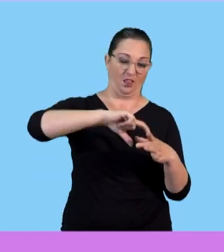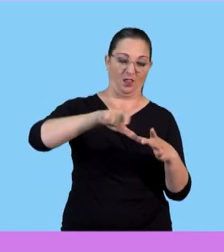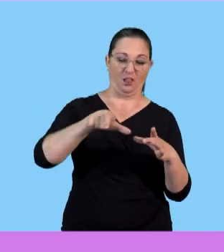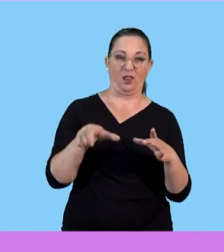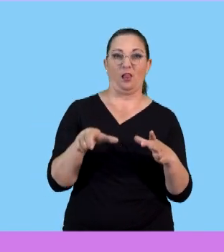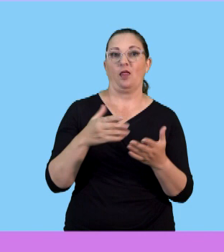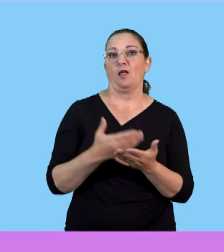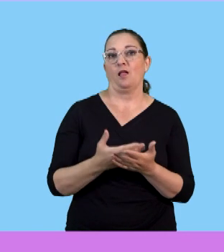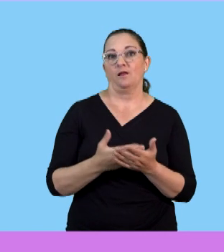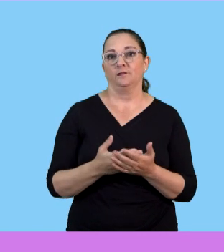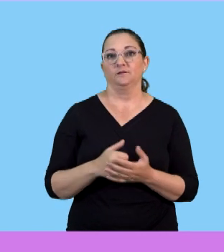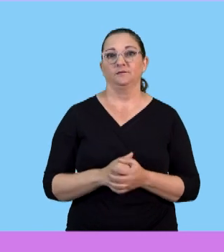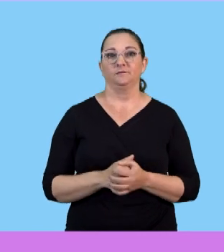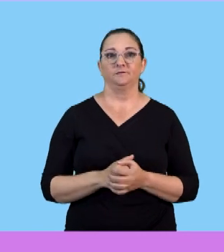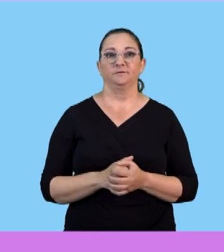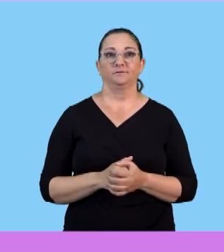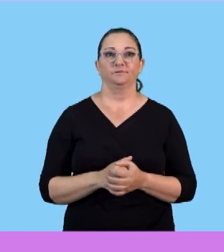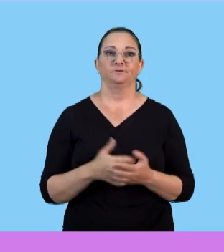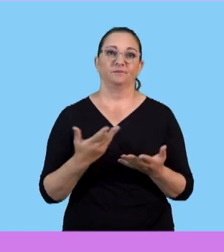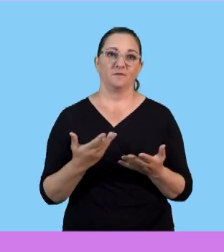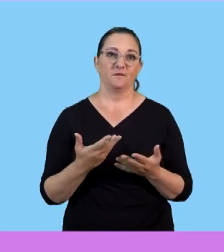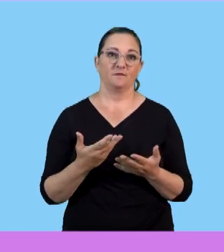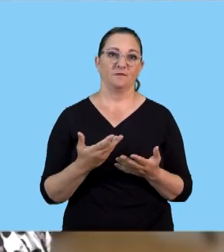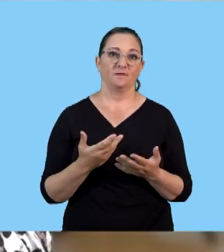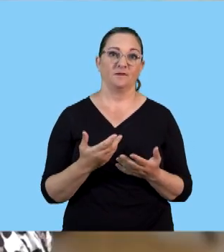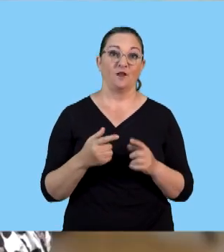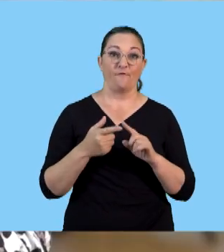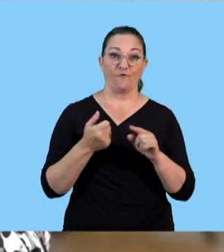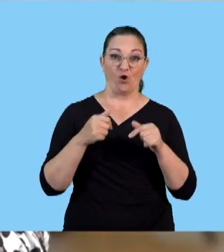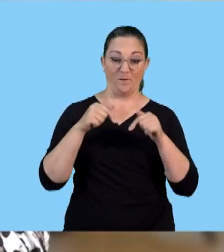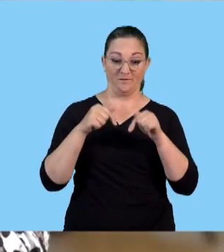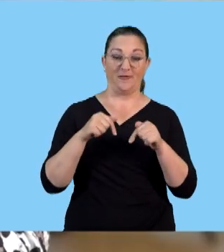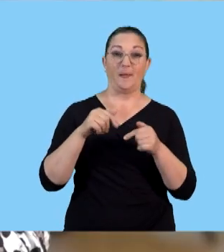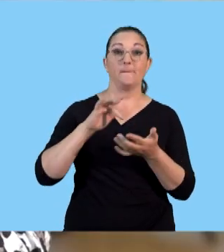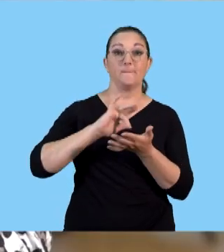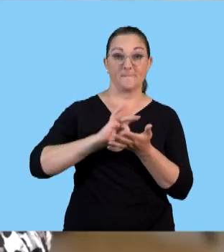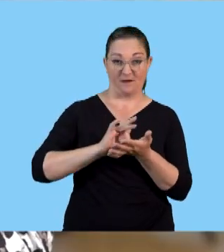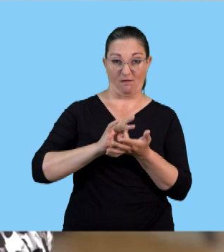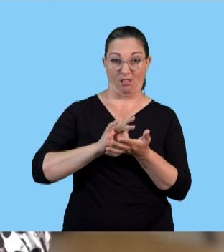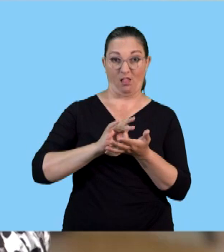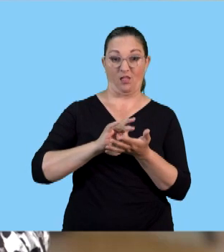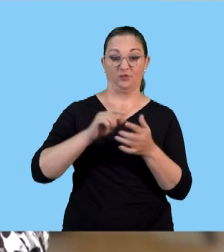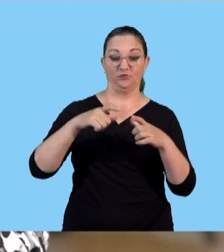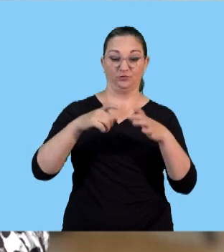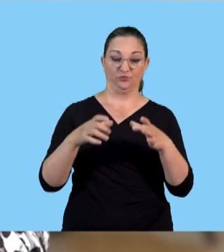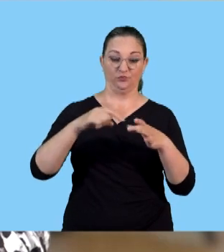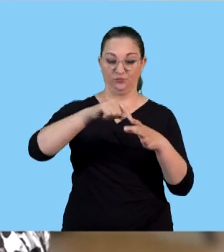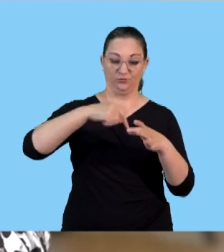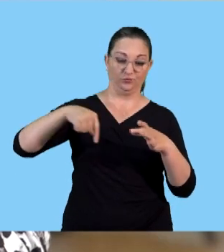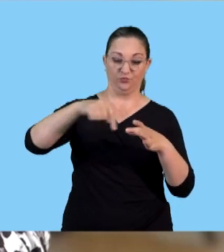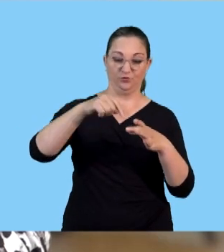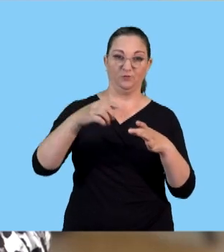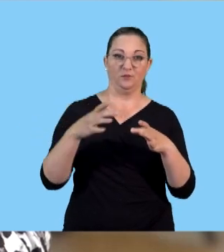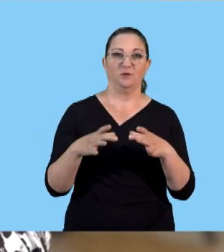on the circumference of that circle. So it's only from the center to the